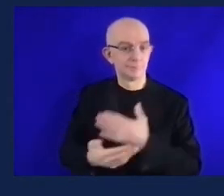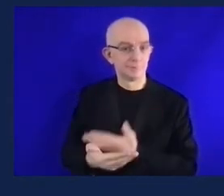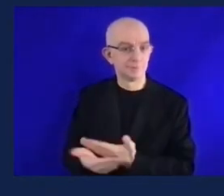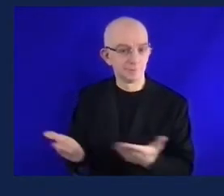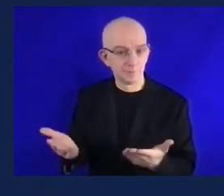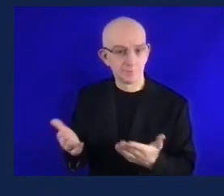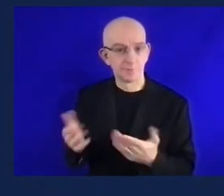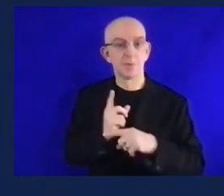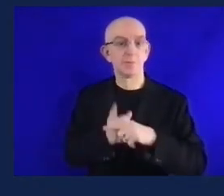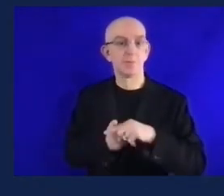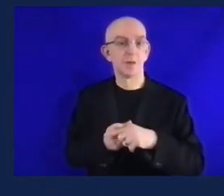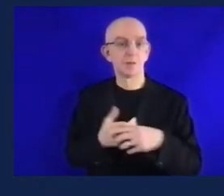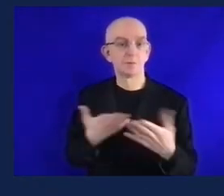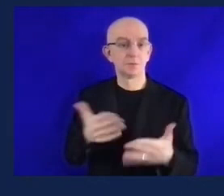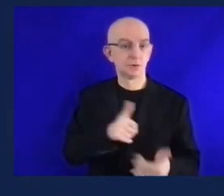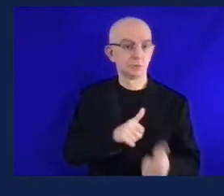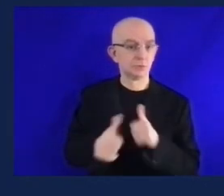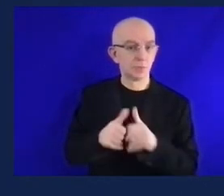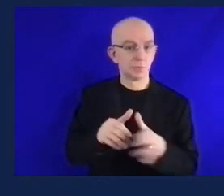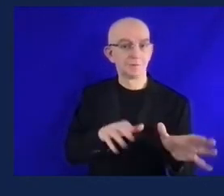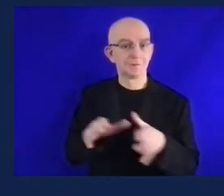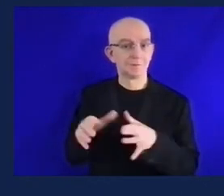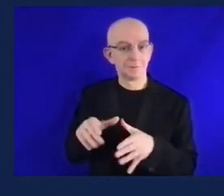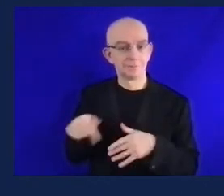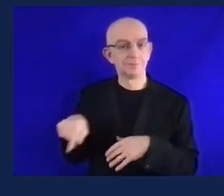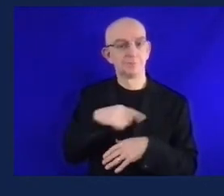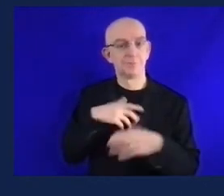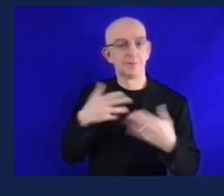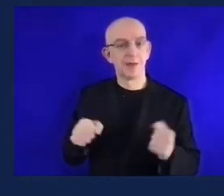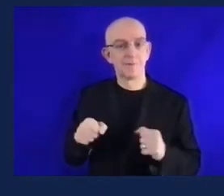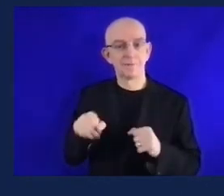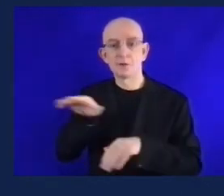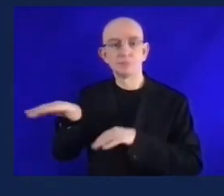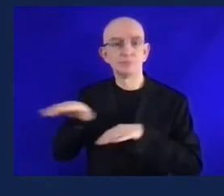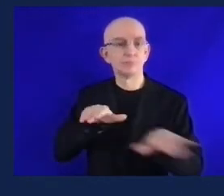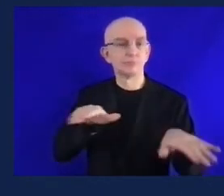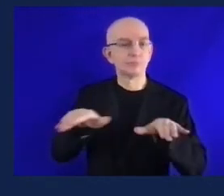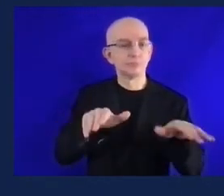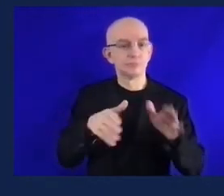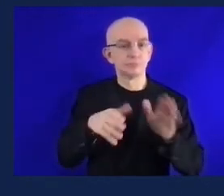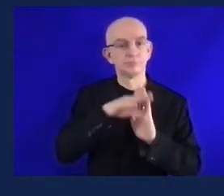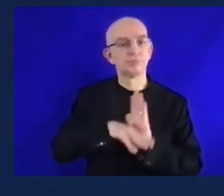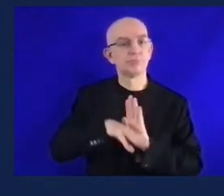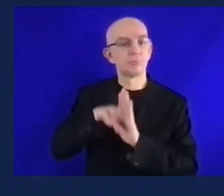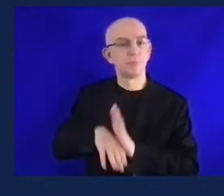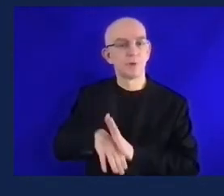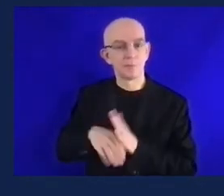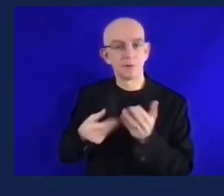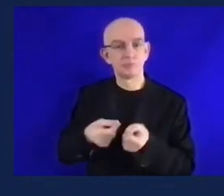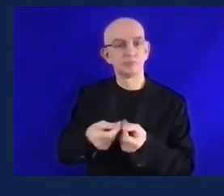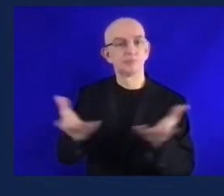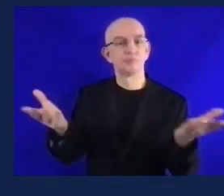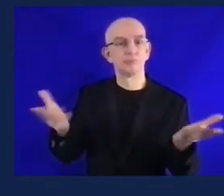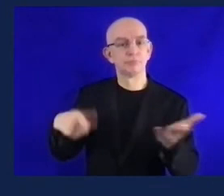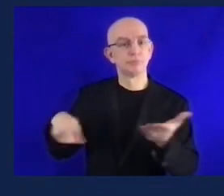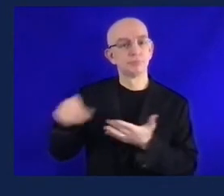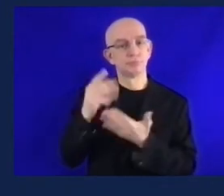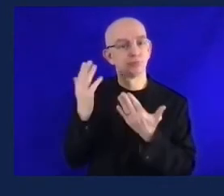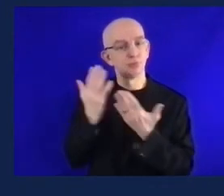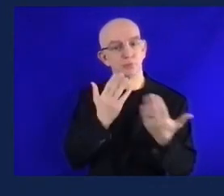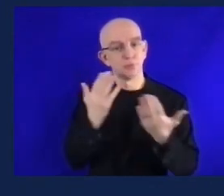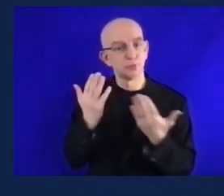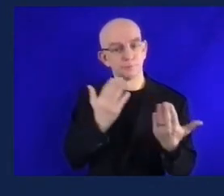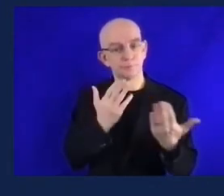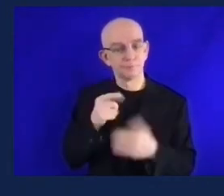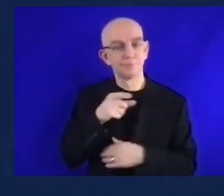Merenciano. Moreover, we have health habits projects and social integration projects for children which experience